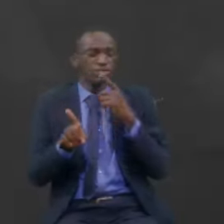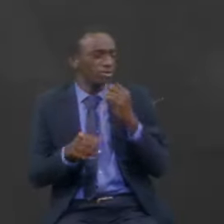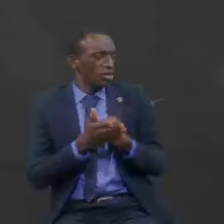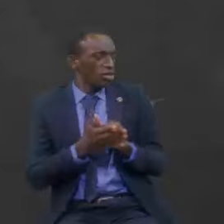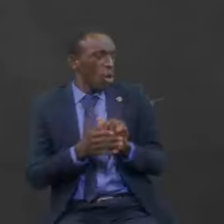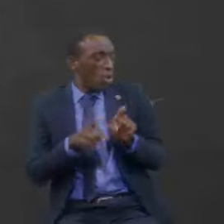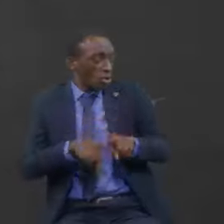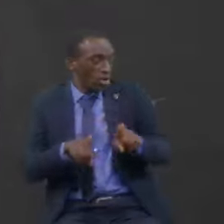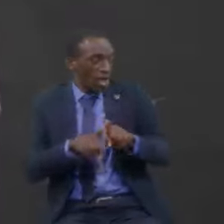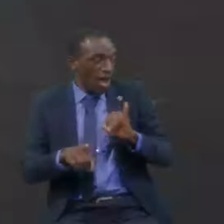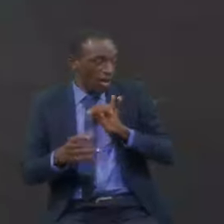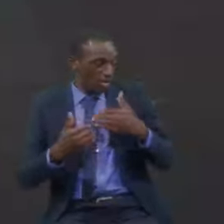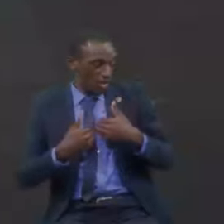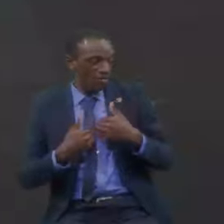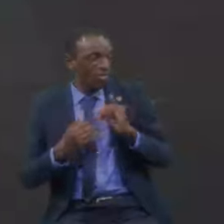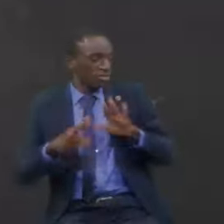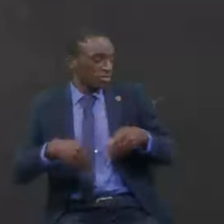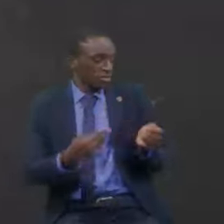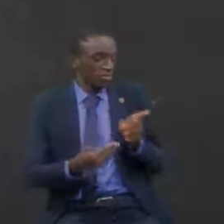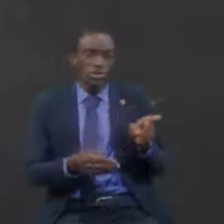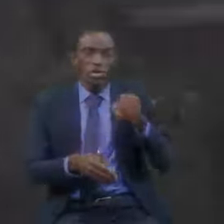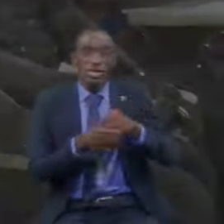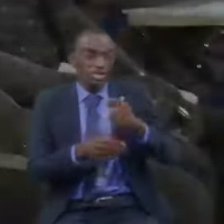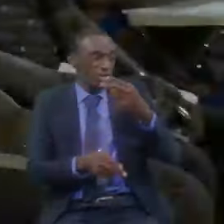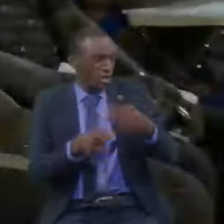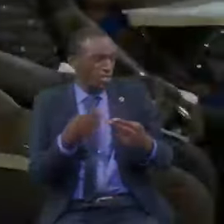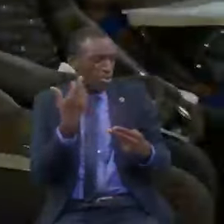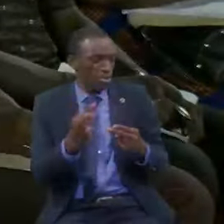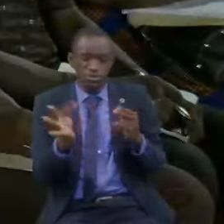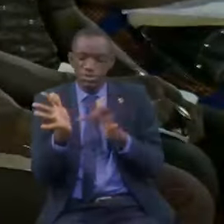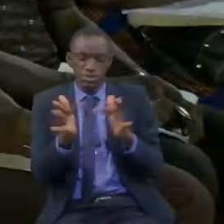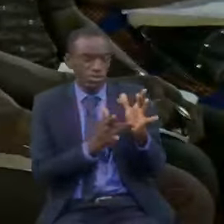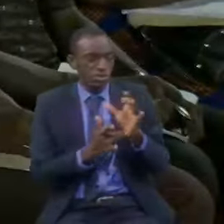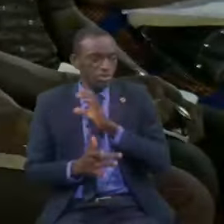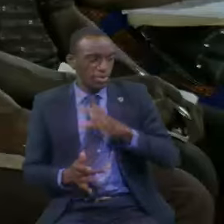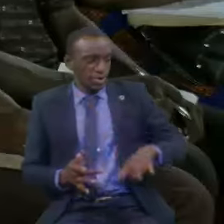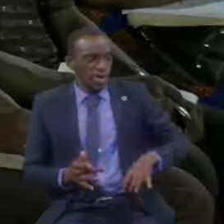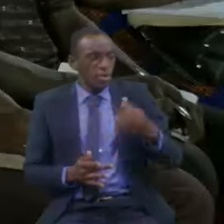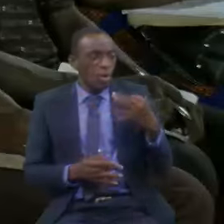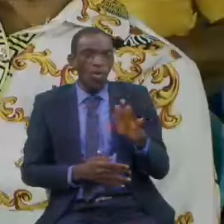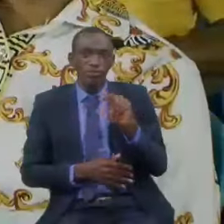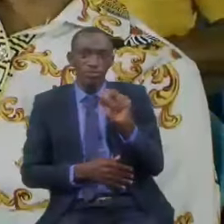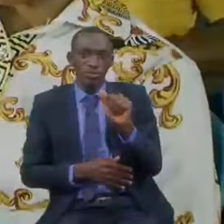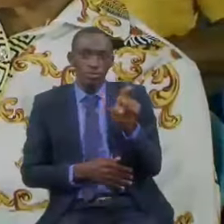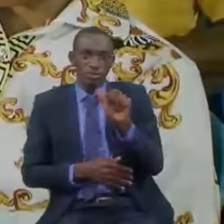thee in the name of Jesus Christ of Nazareth. Tell me,